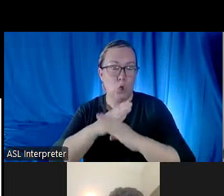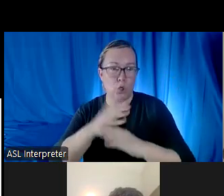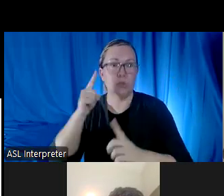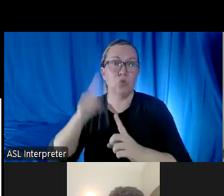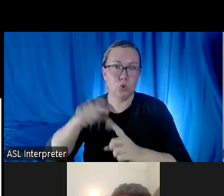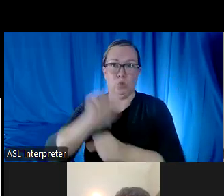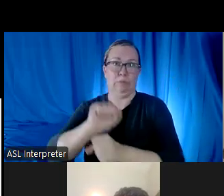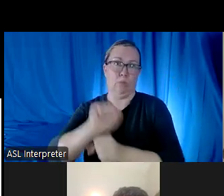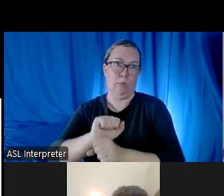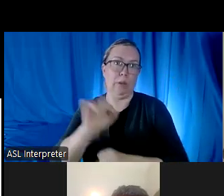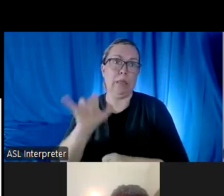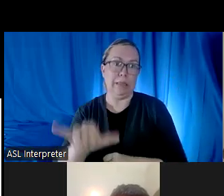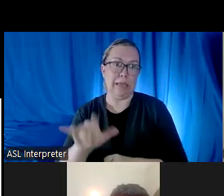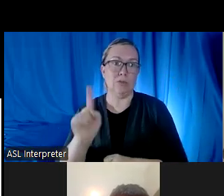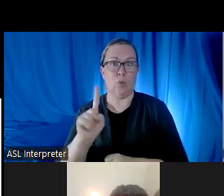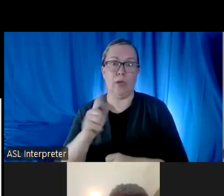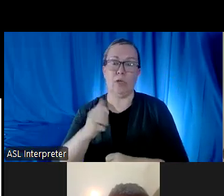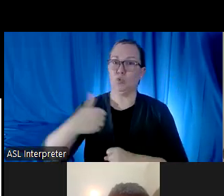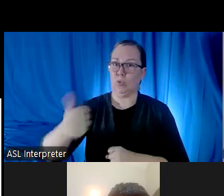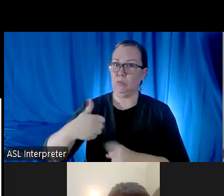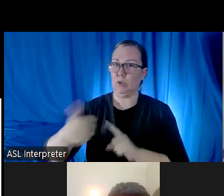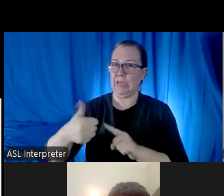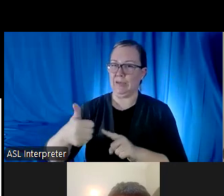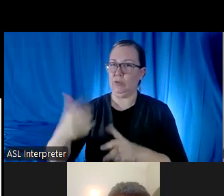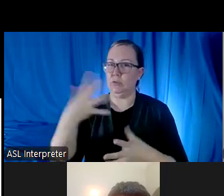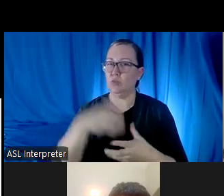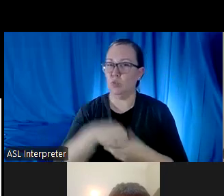employment. So that's where transportation comes in.